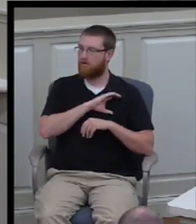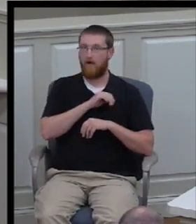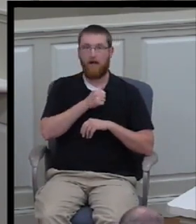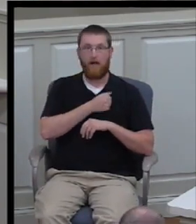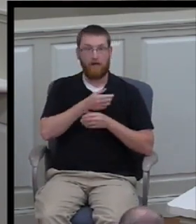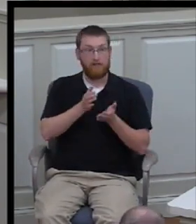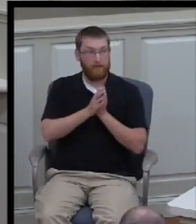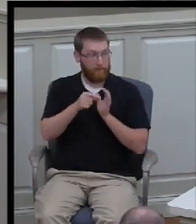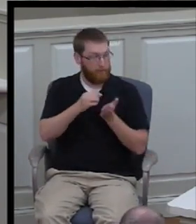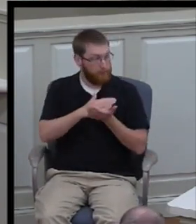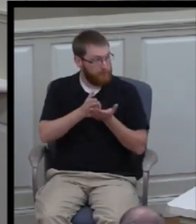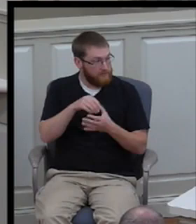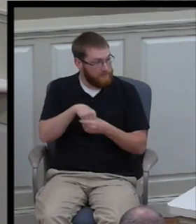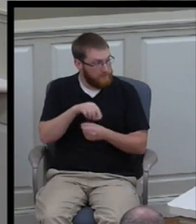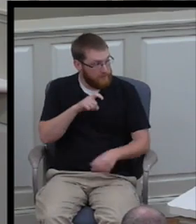budget?